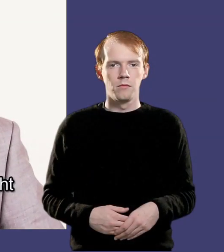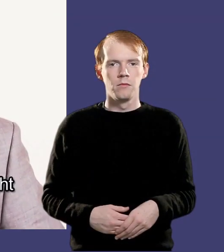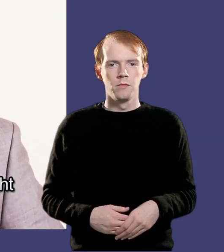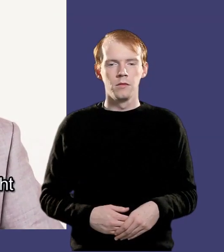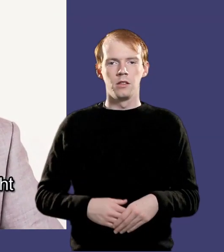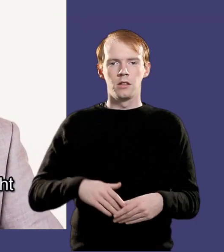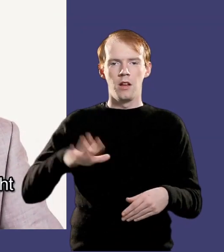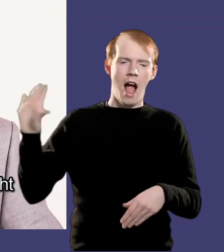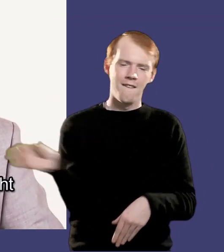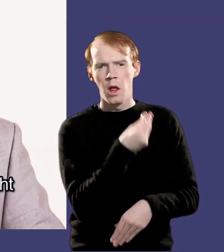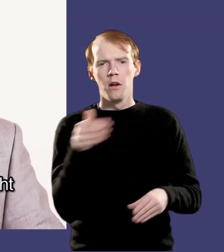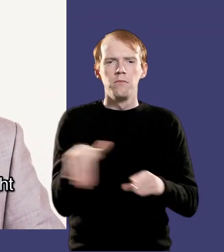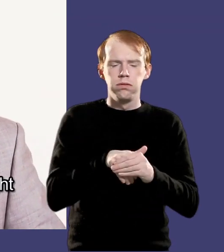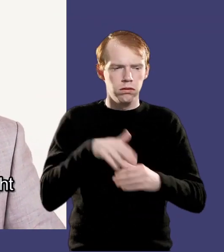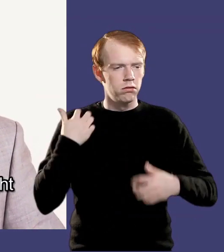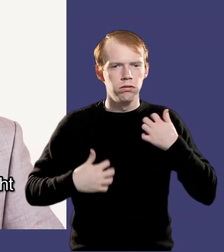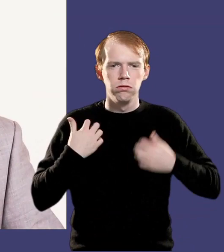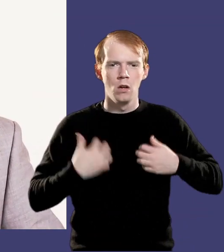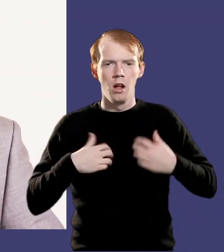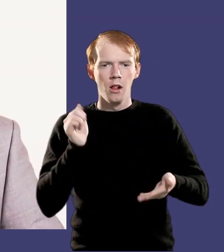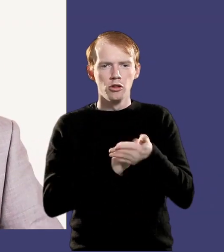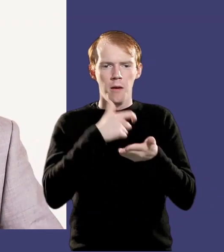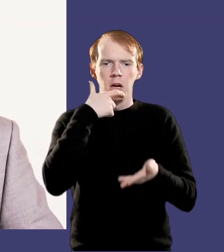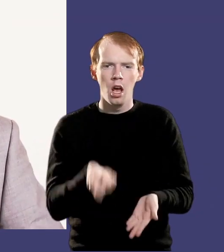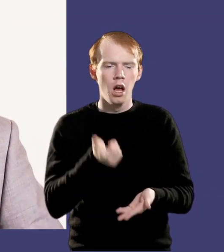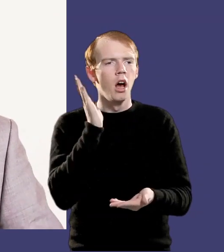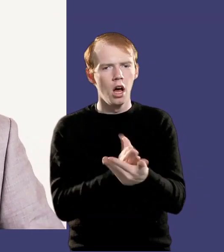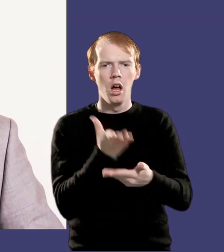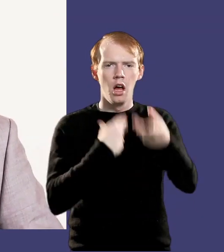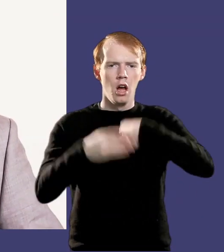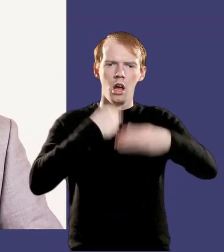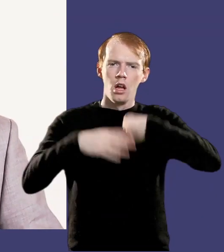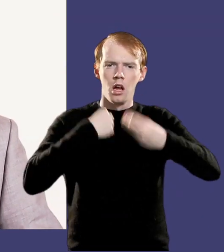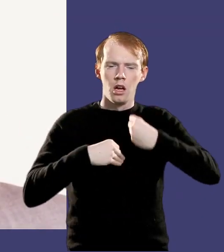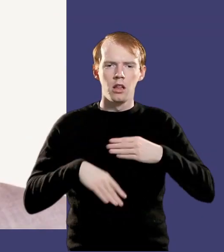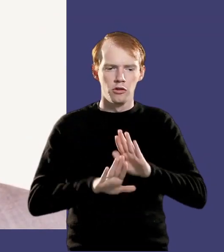One of the great things about a right blether and a right wee blether was the enthusiasm that everybody